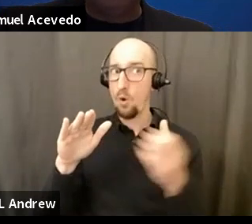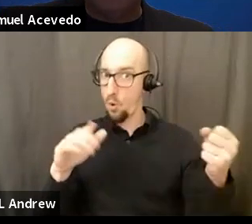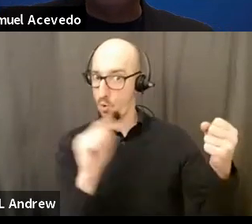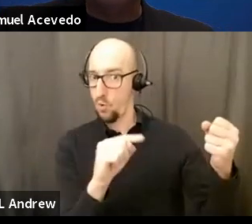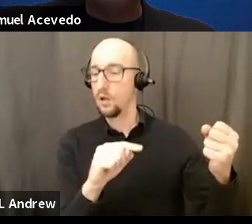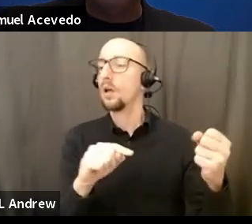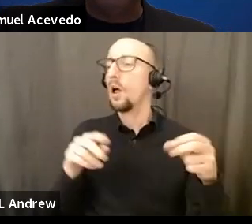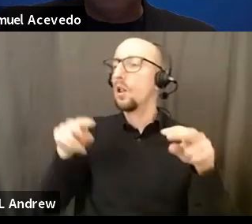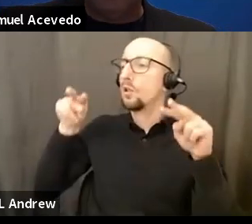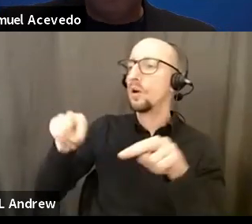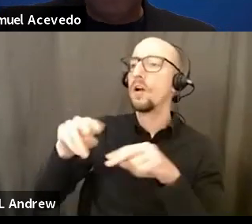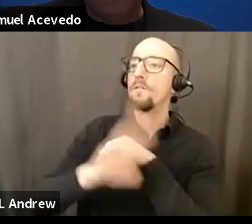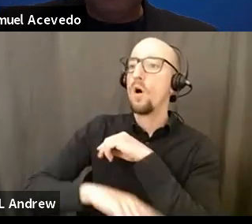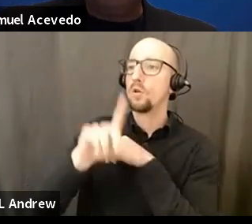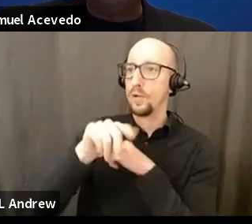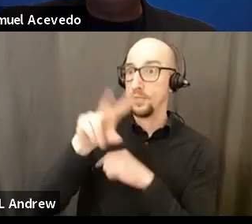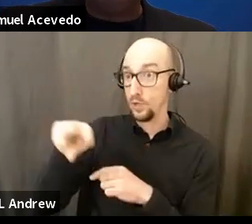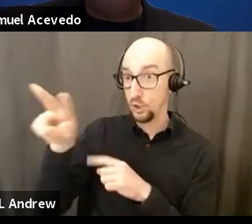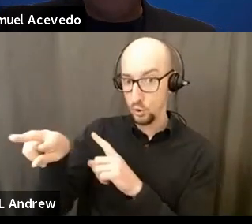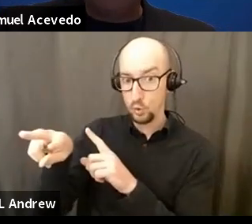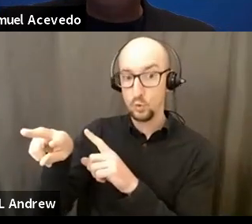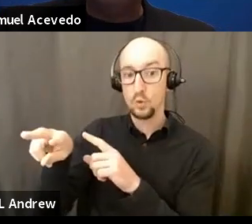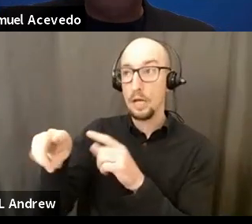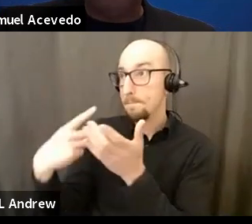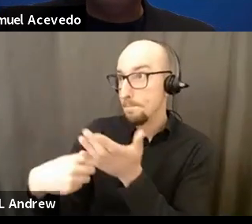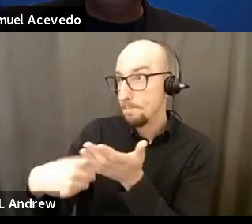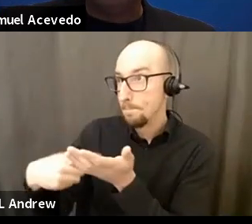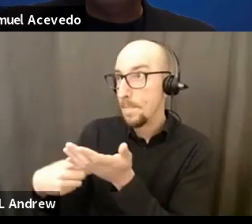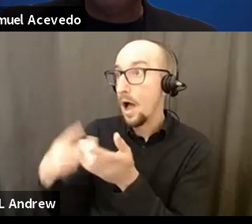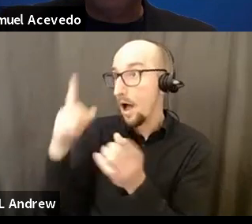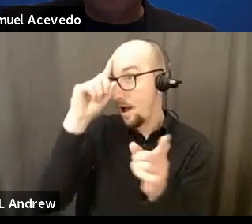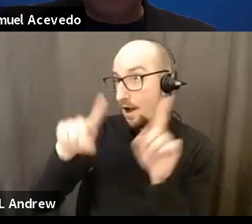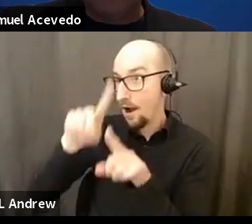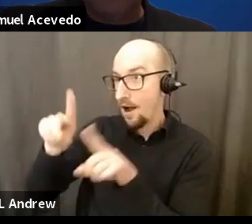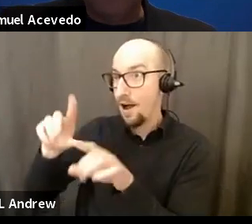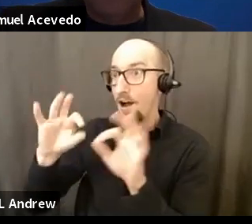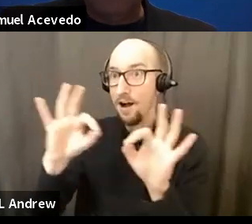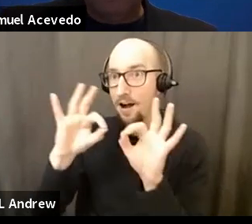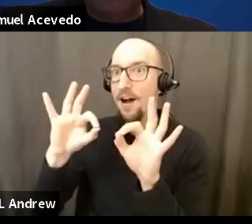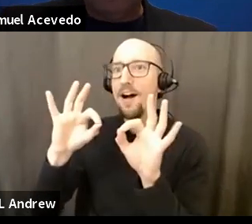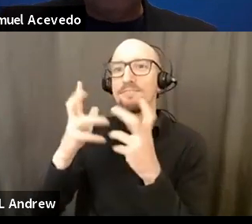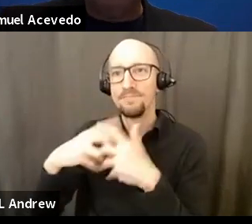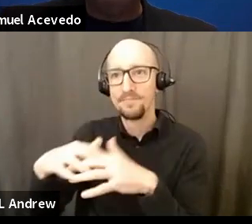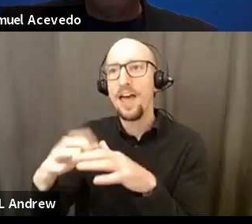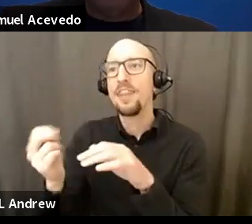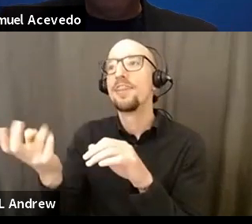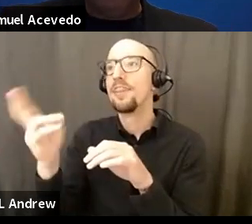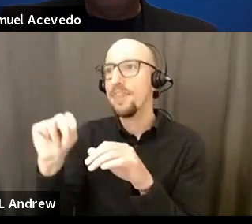of 2022 and then come back to the fall of 2021.